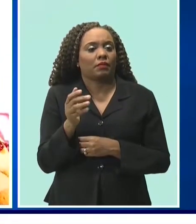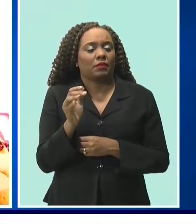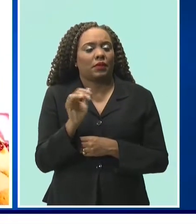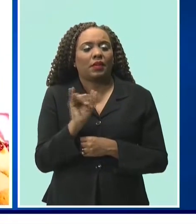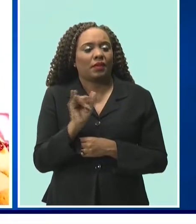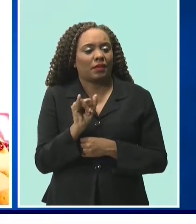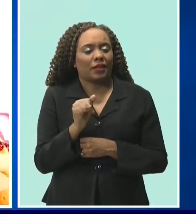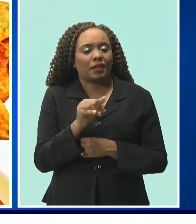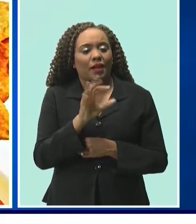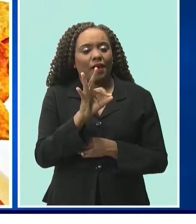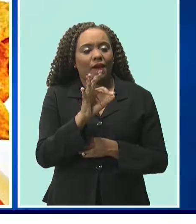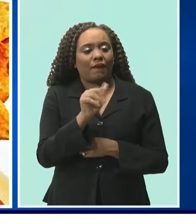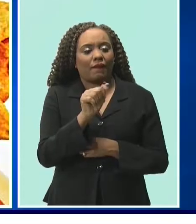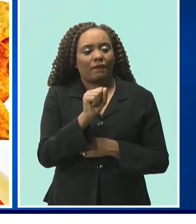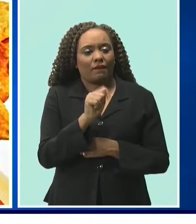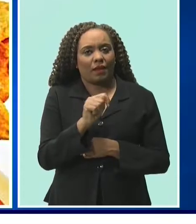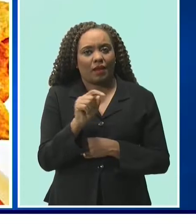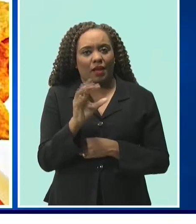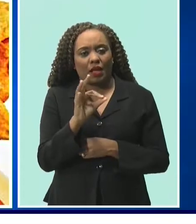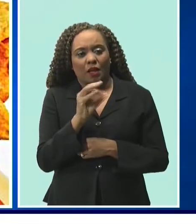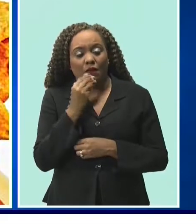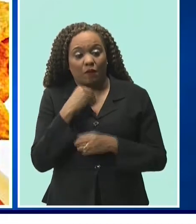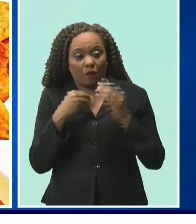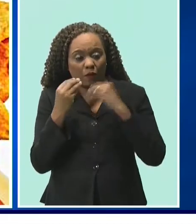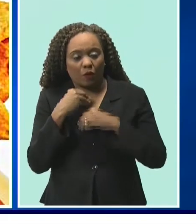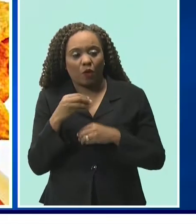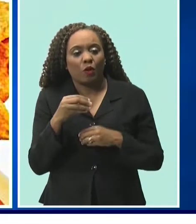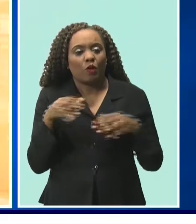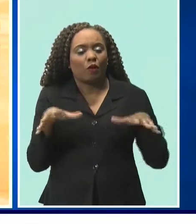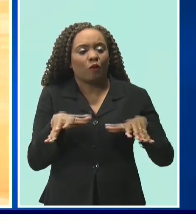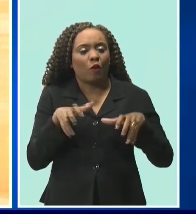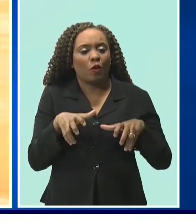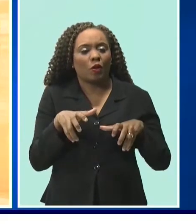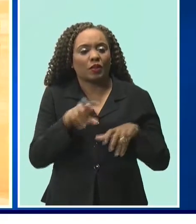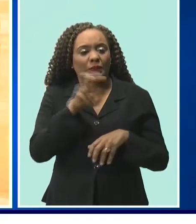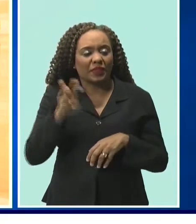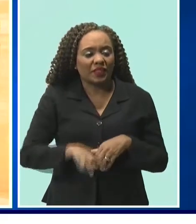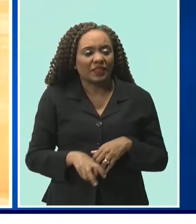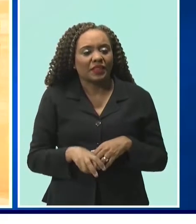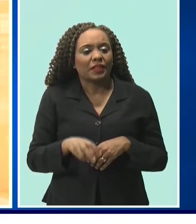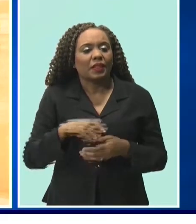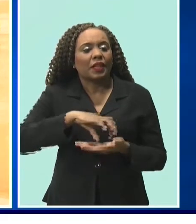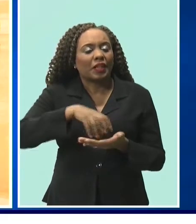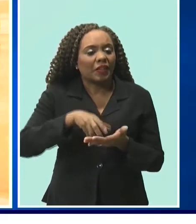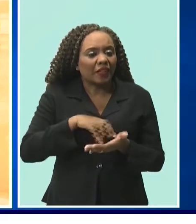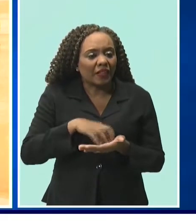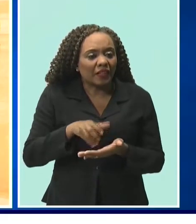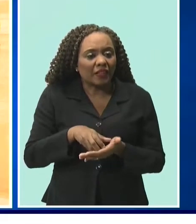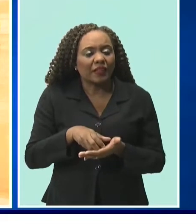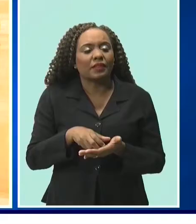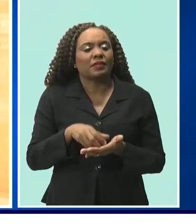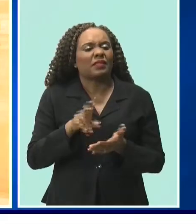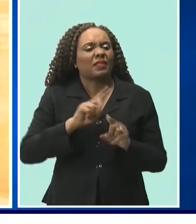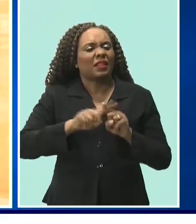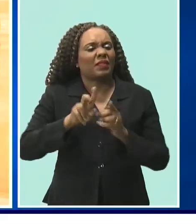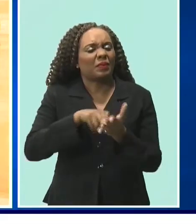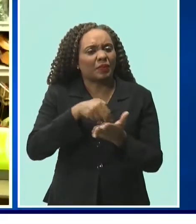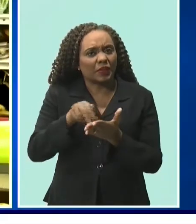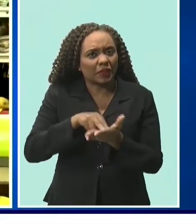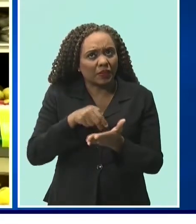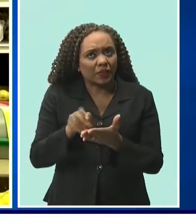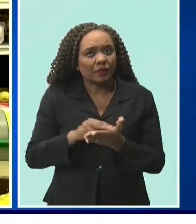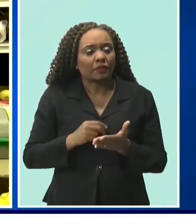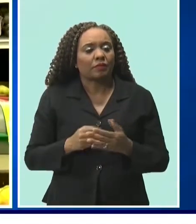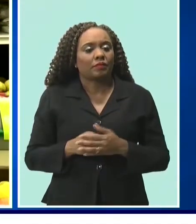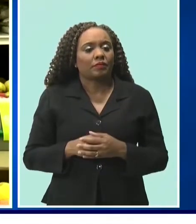fast food, snack food, fried food, frozen pizza, cookies, margarines, and spreads. Limit your daily salt intake